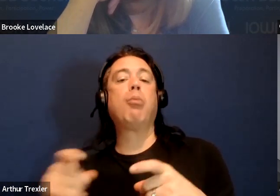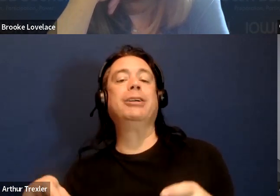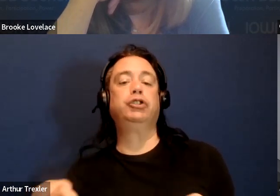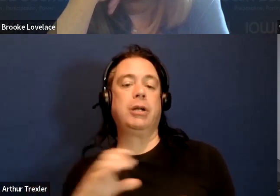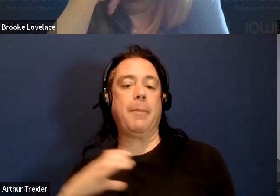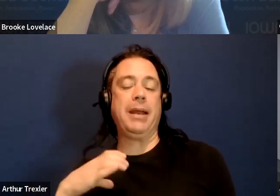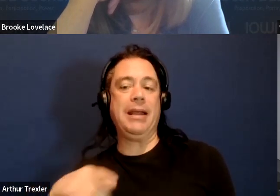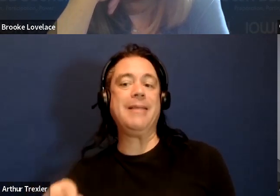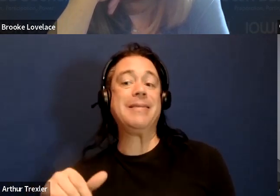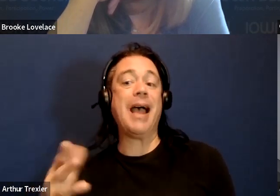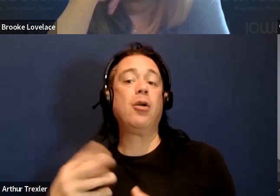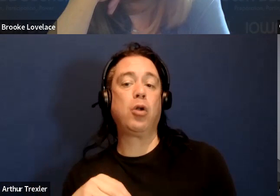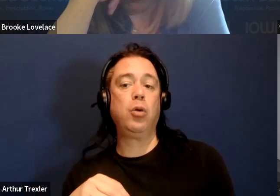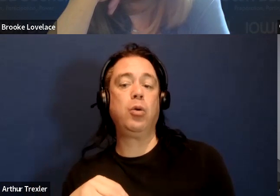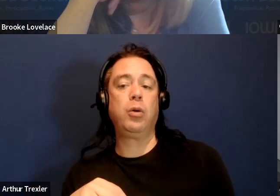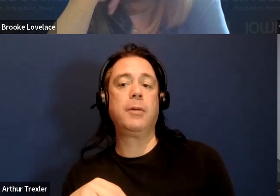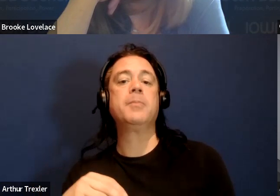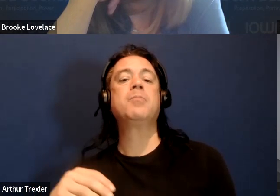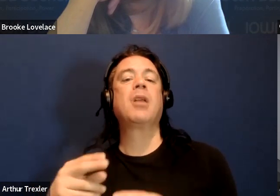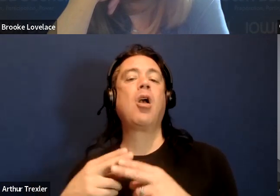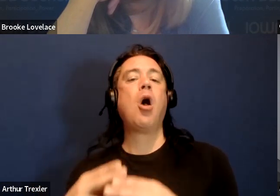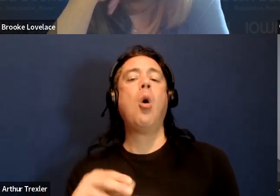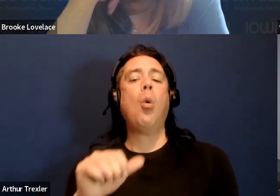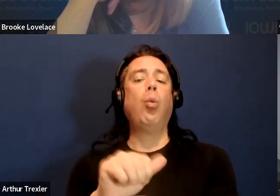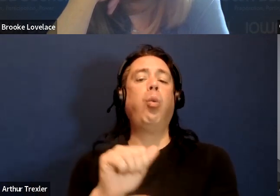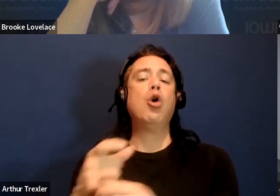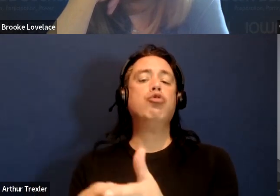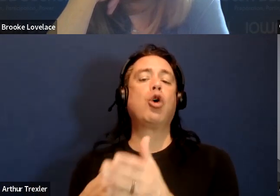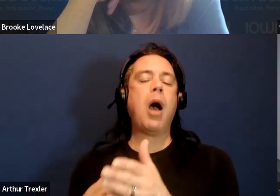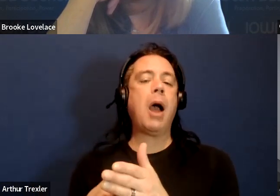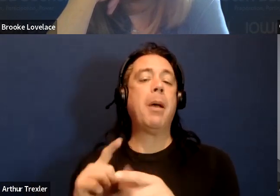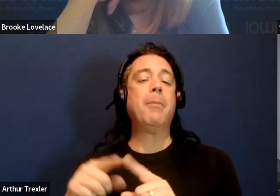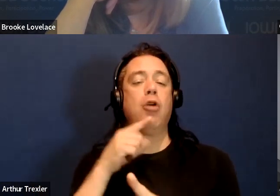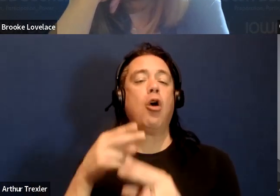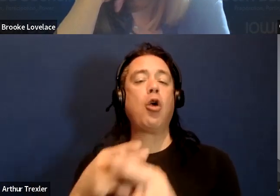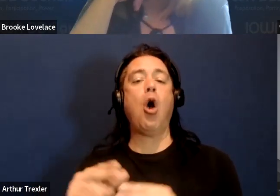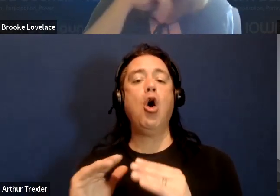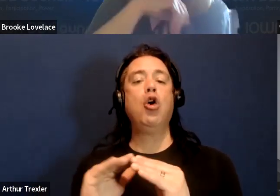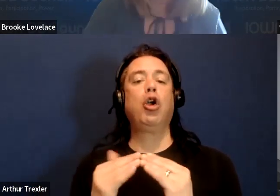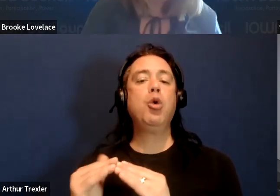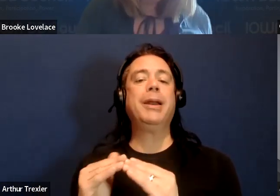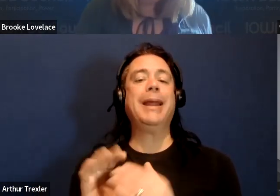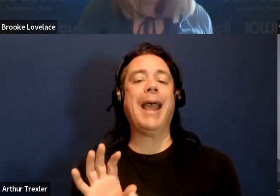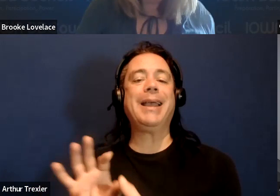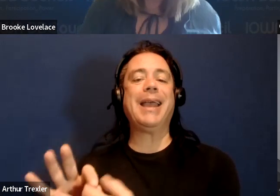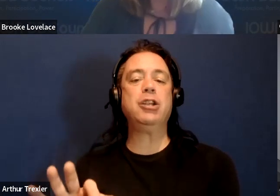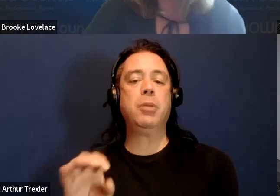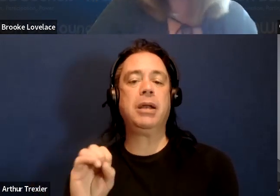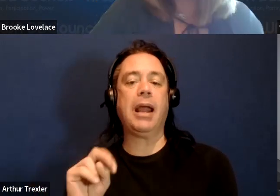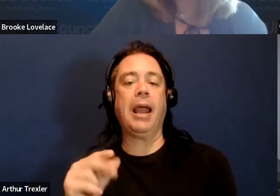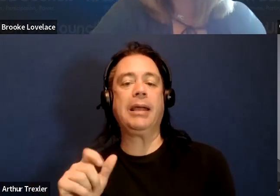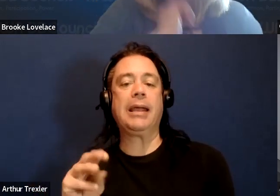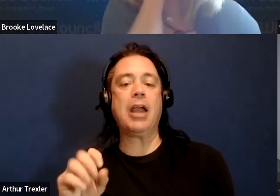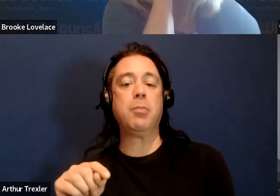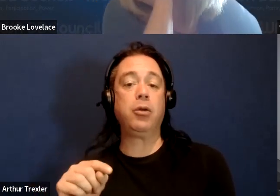that also includes the, people call it work requirements, but it's really, they called it community engagement. So you can either work